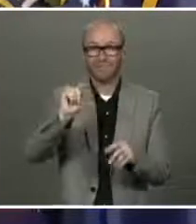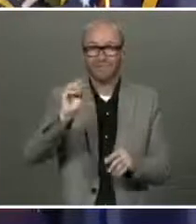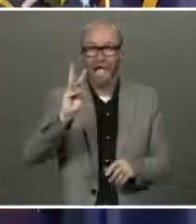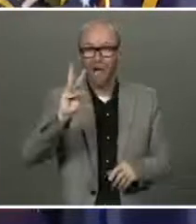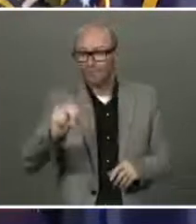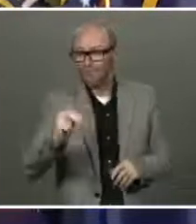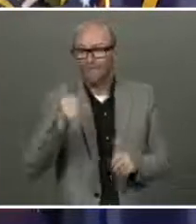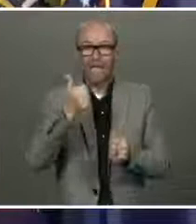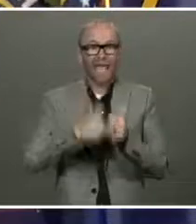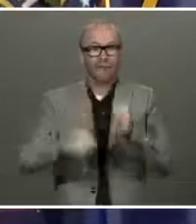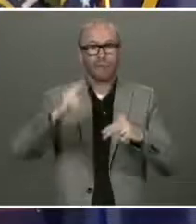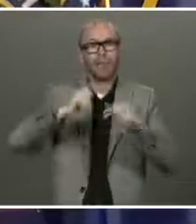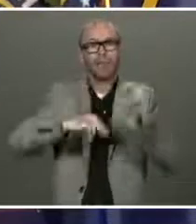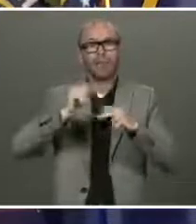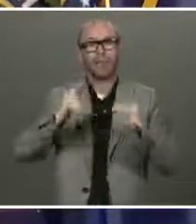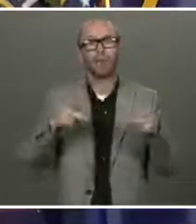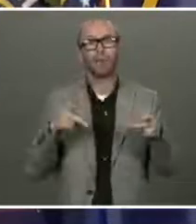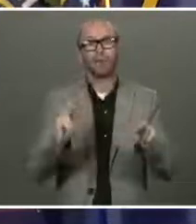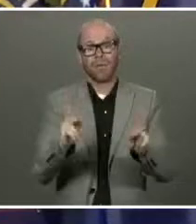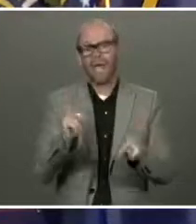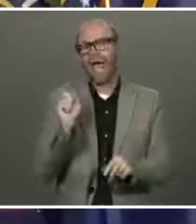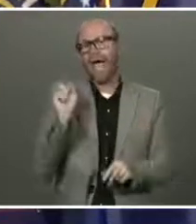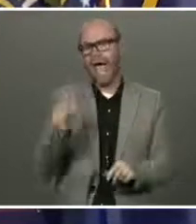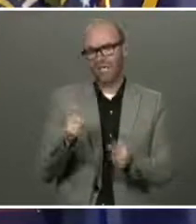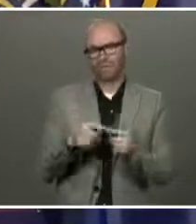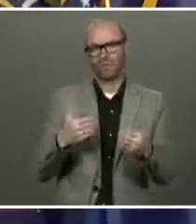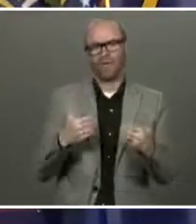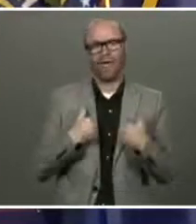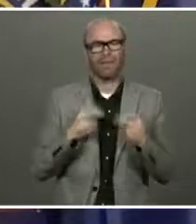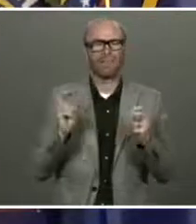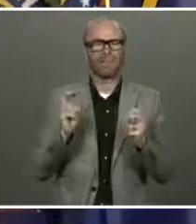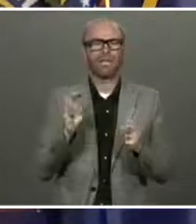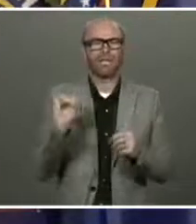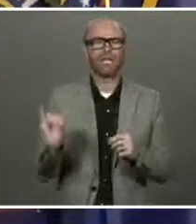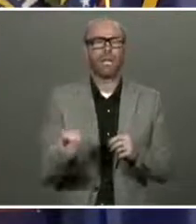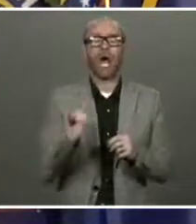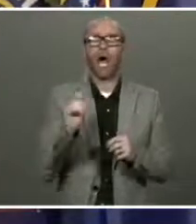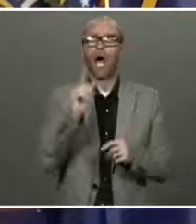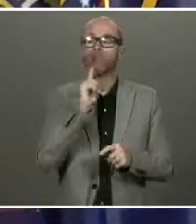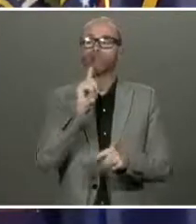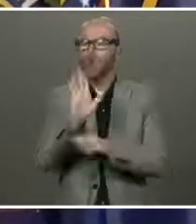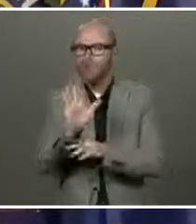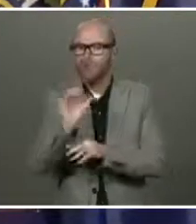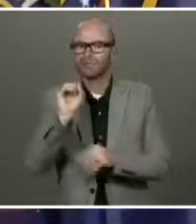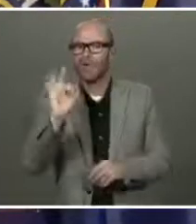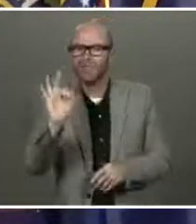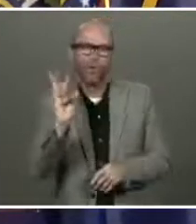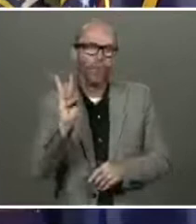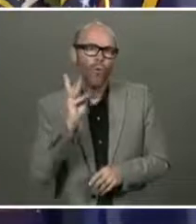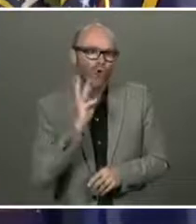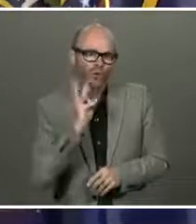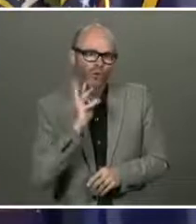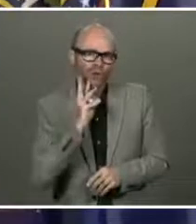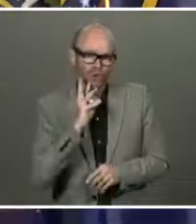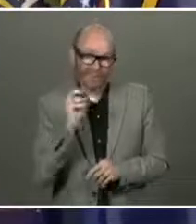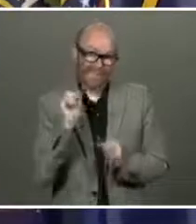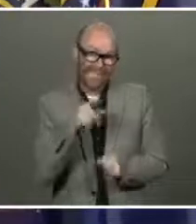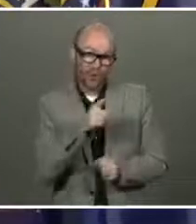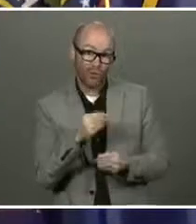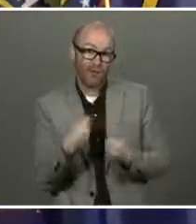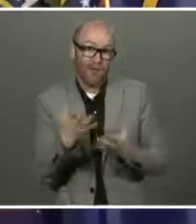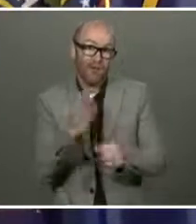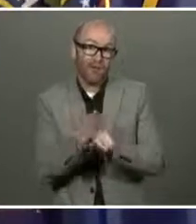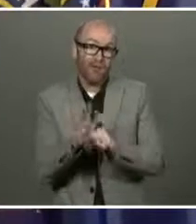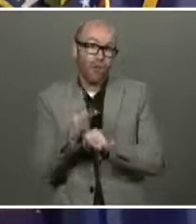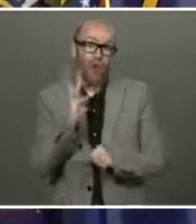every single building permit that is issued has to have an assurance of water tied to it. So our ability to